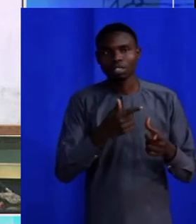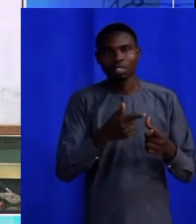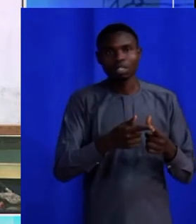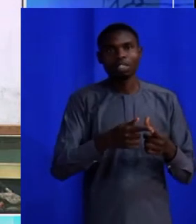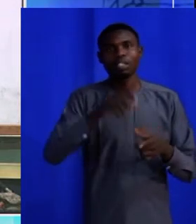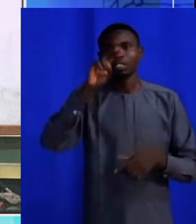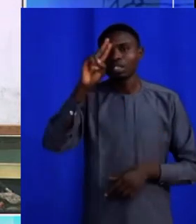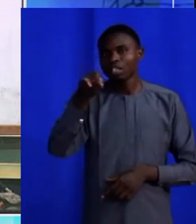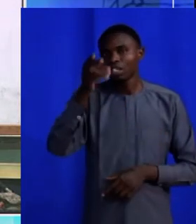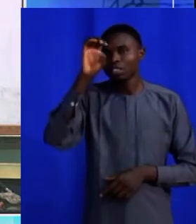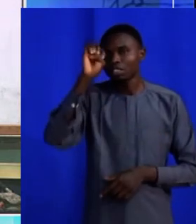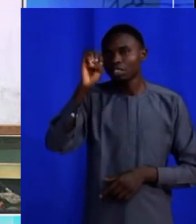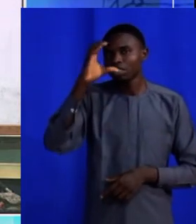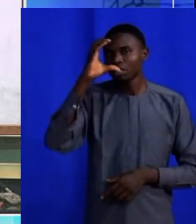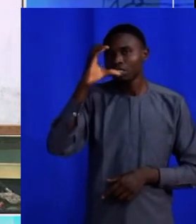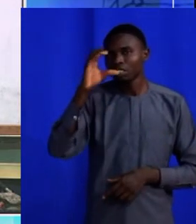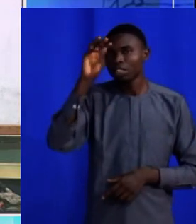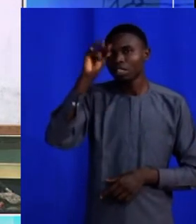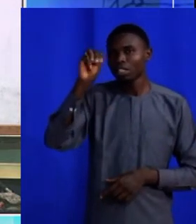materials for industries.